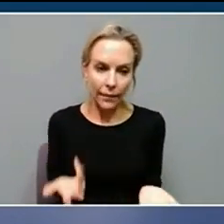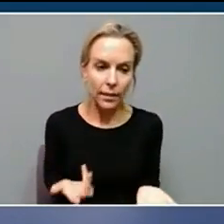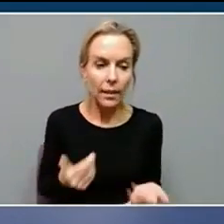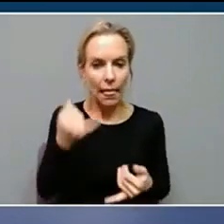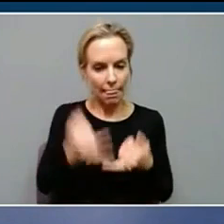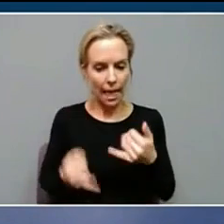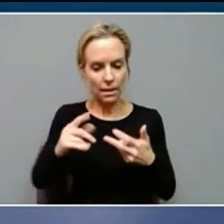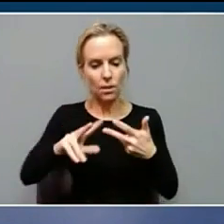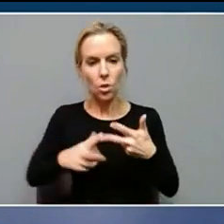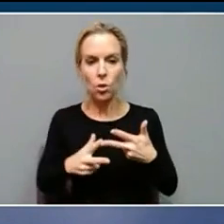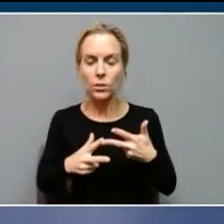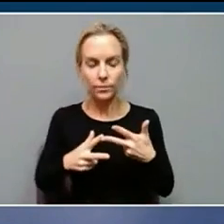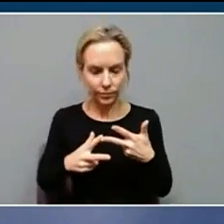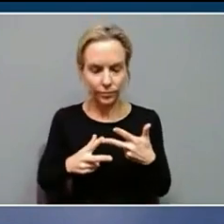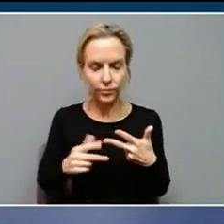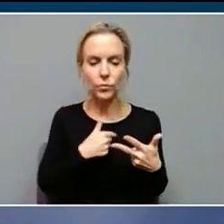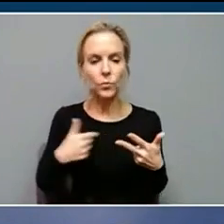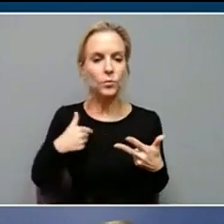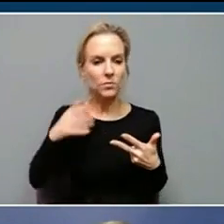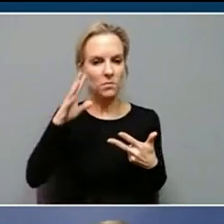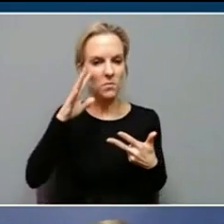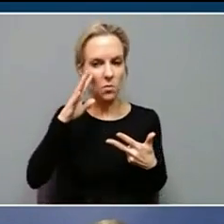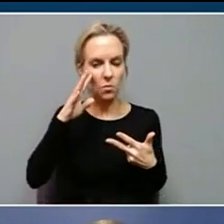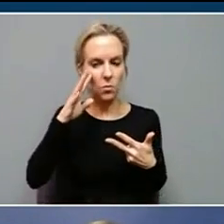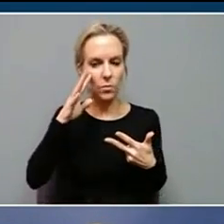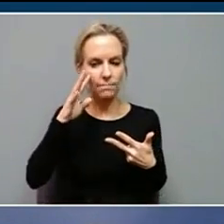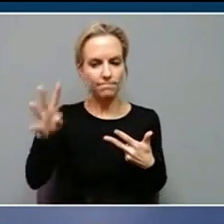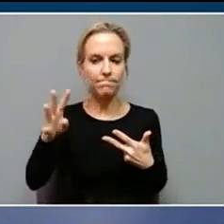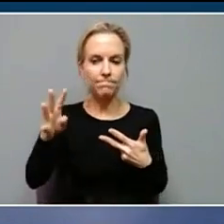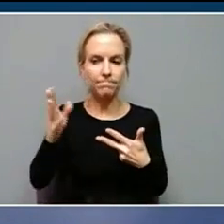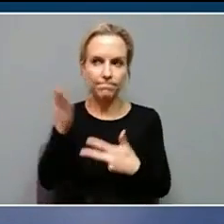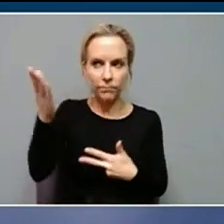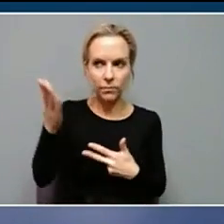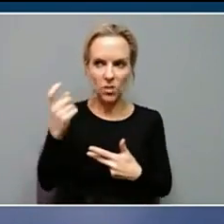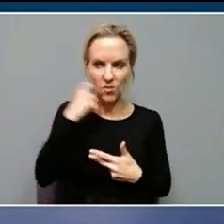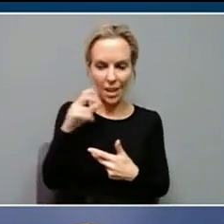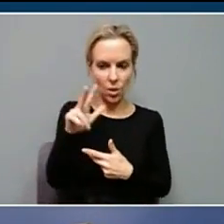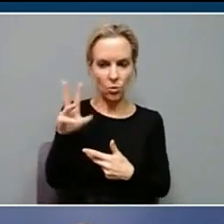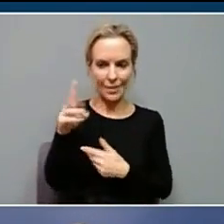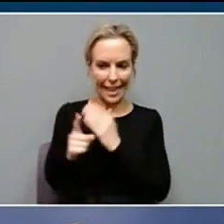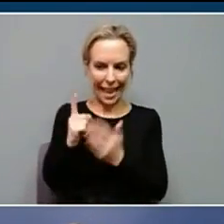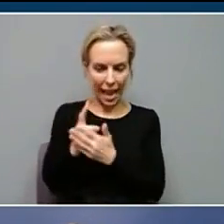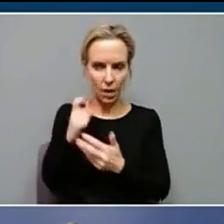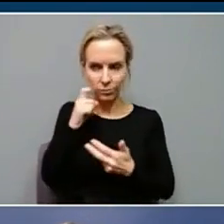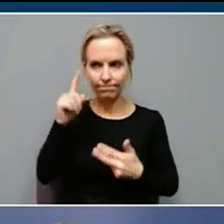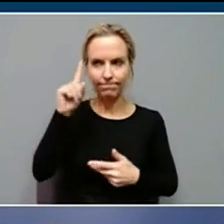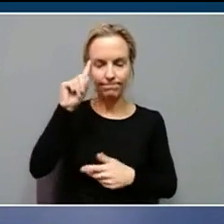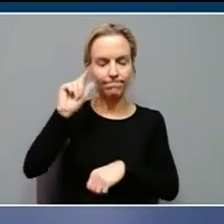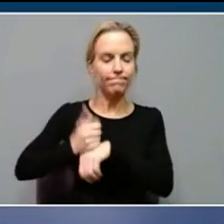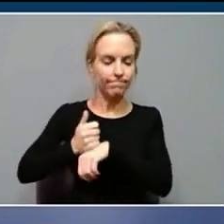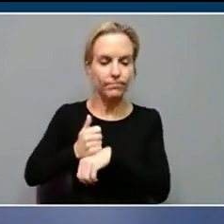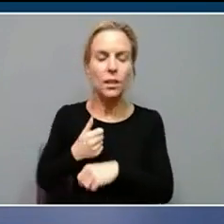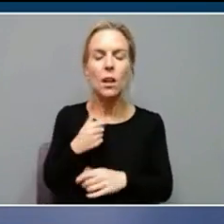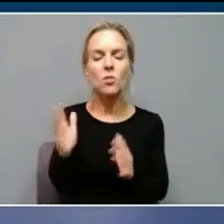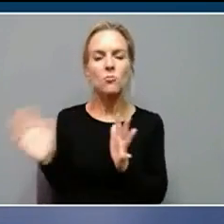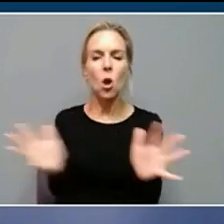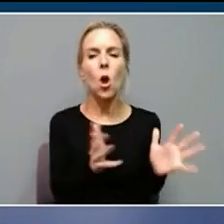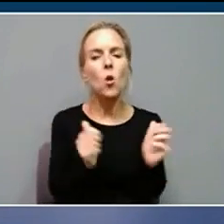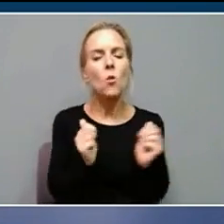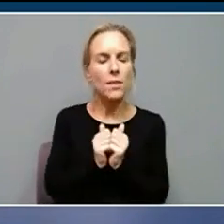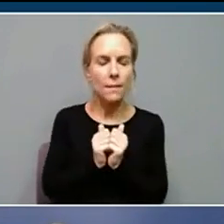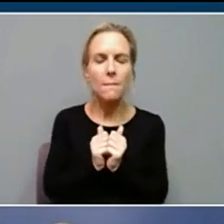something we actually came up with over the last 36 hours. I've been talking to a number